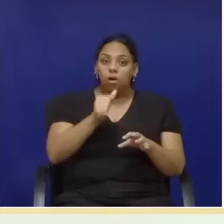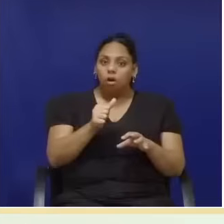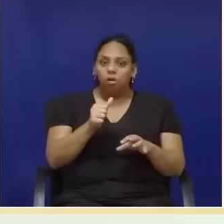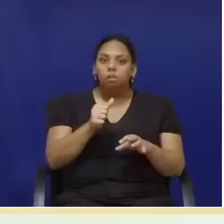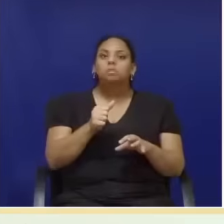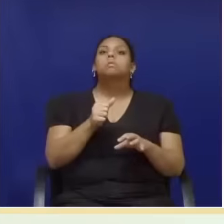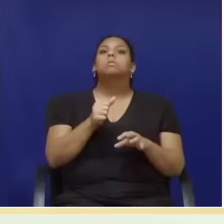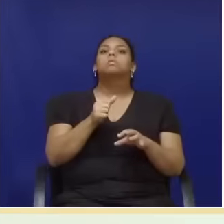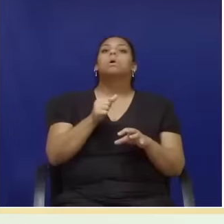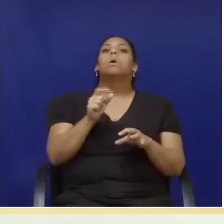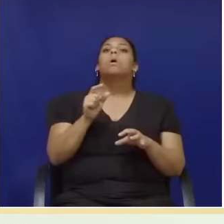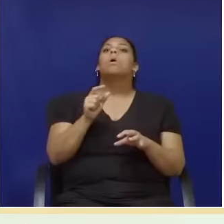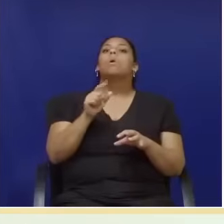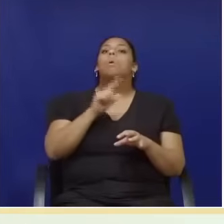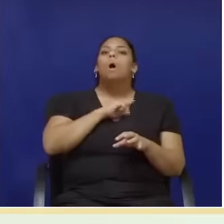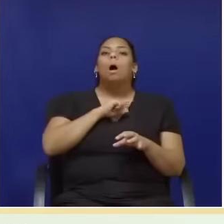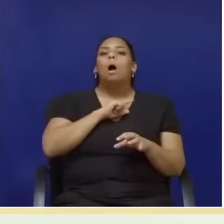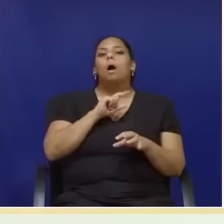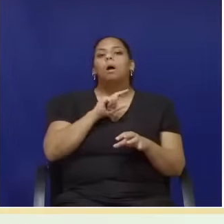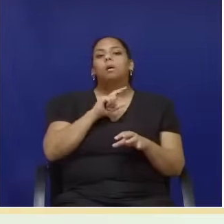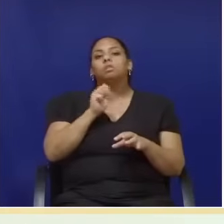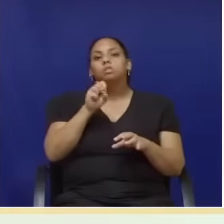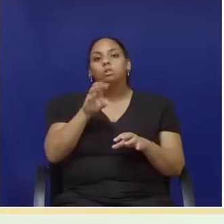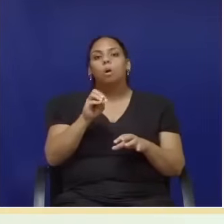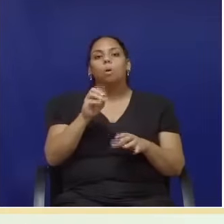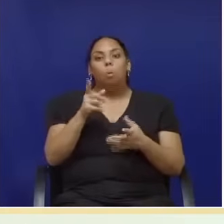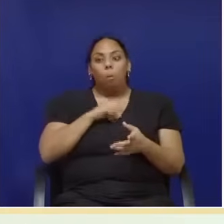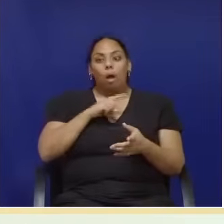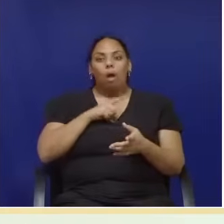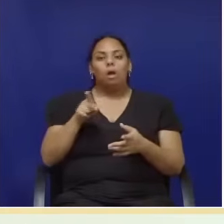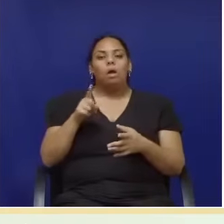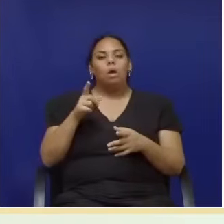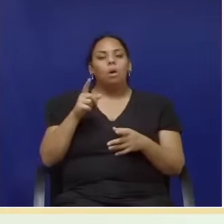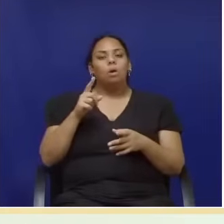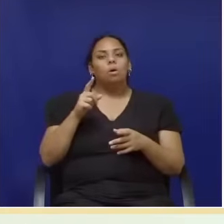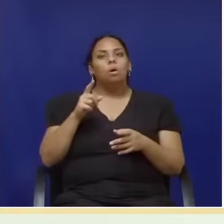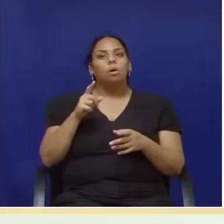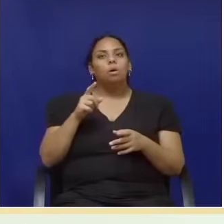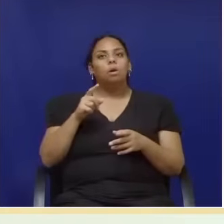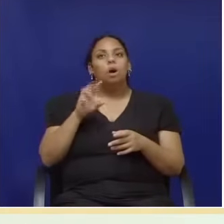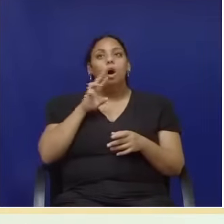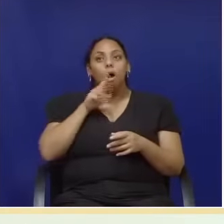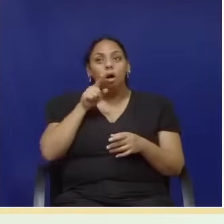the relevant details, and whether are there